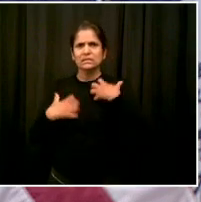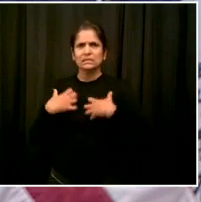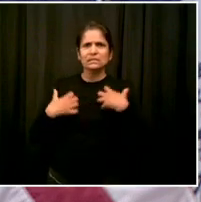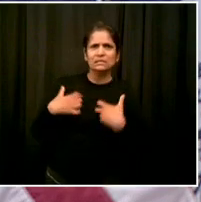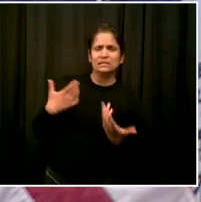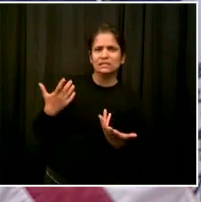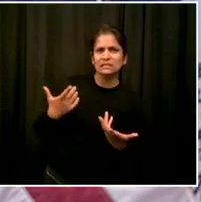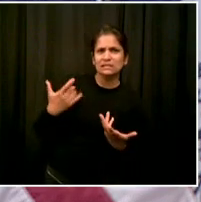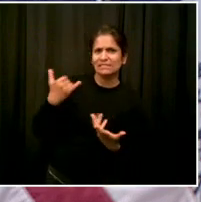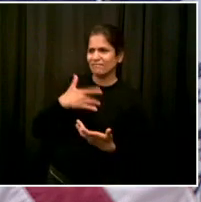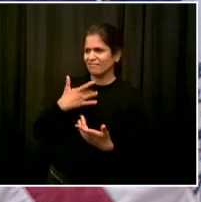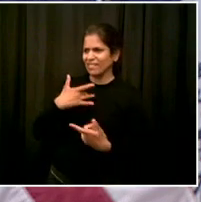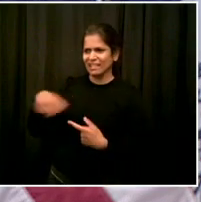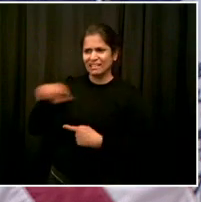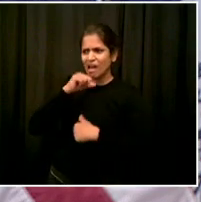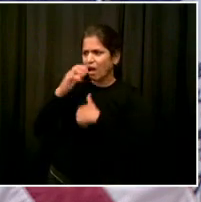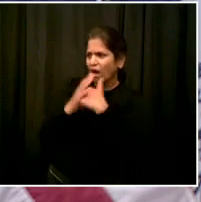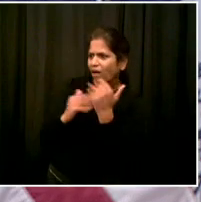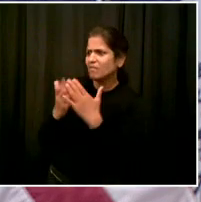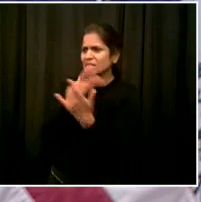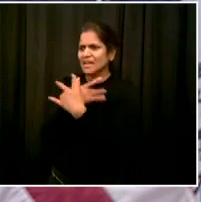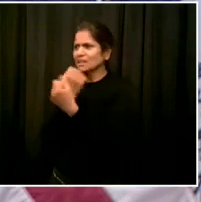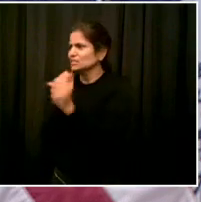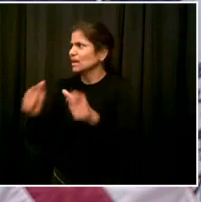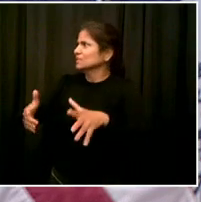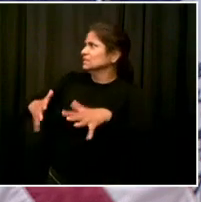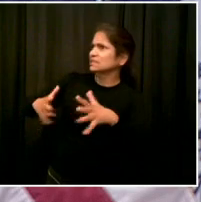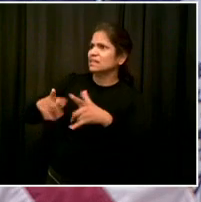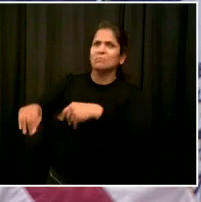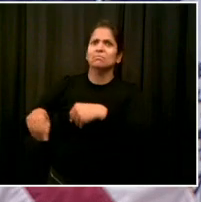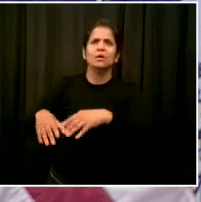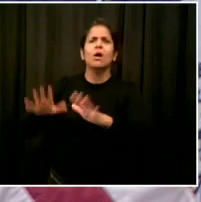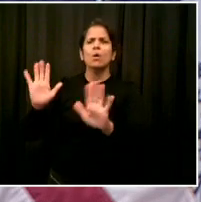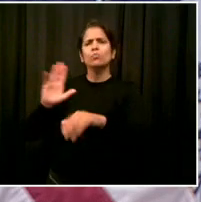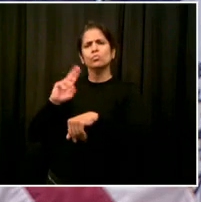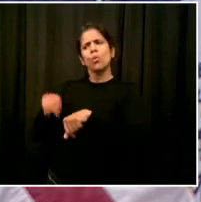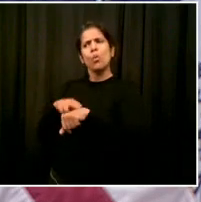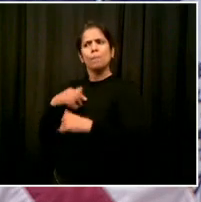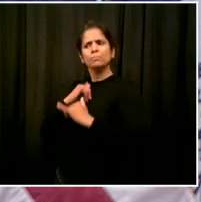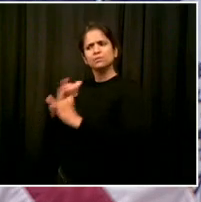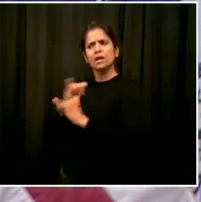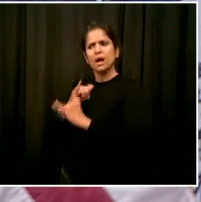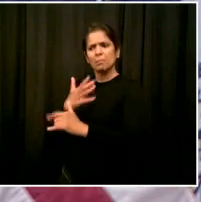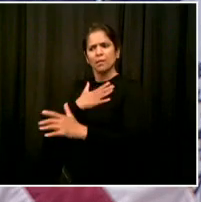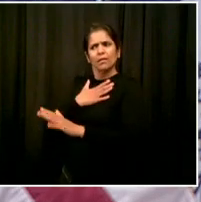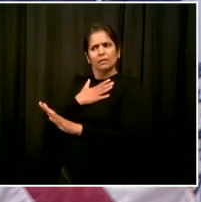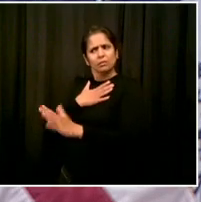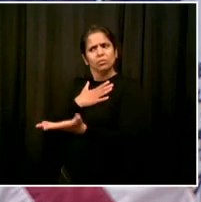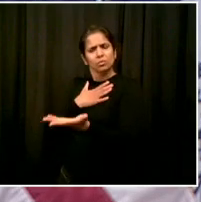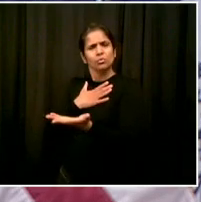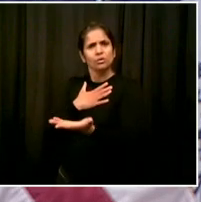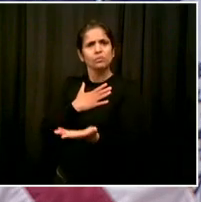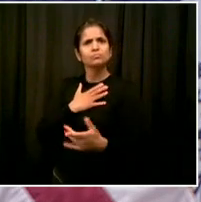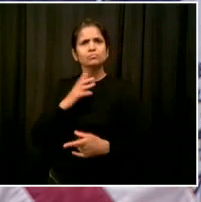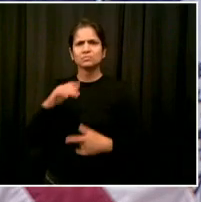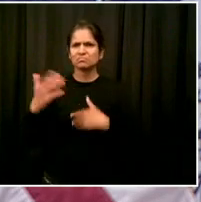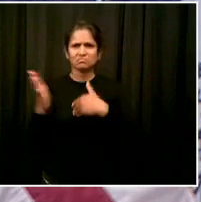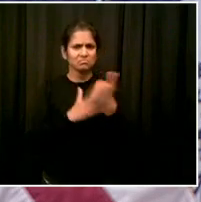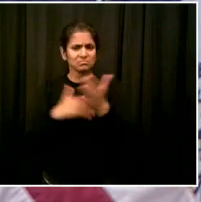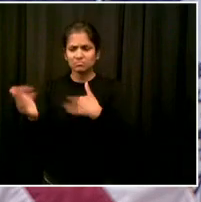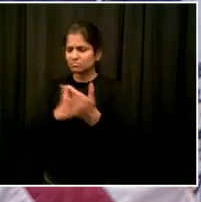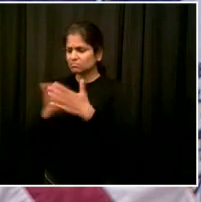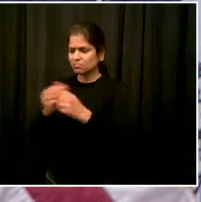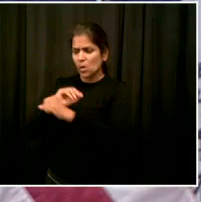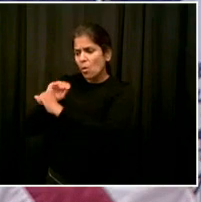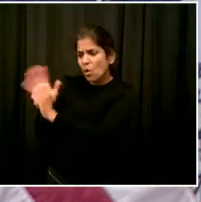is. And that's true when we're not in the middle of a pandemic. Just any time if there's a quality of life concern, if there's a concern about safety, it's our